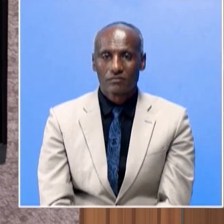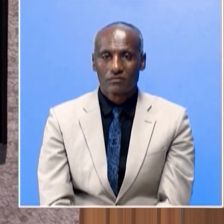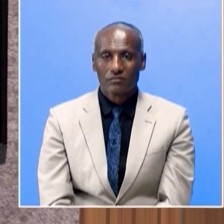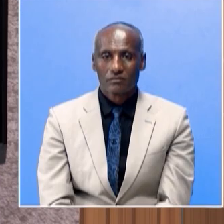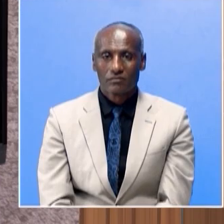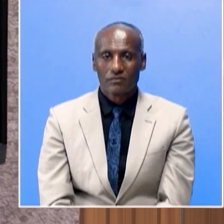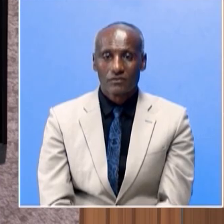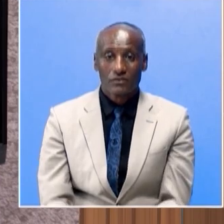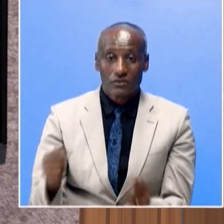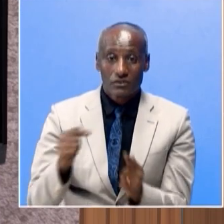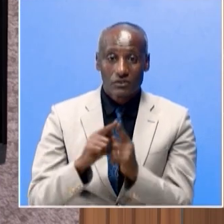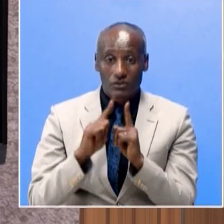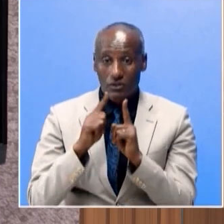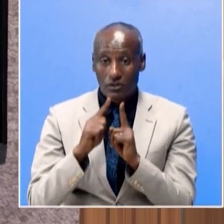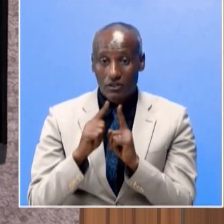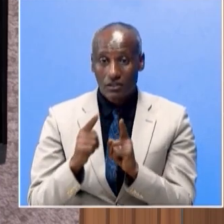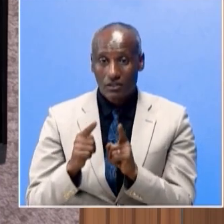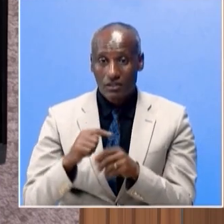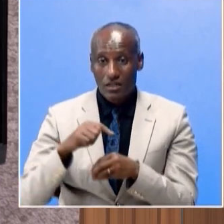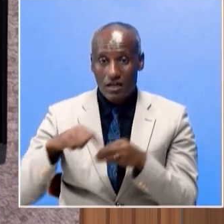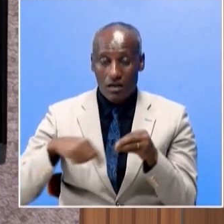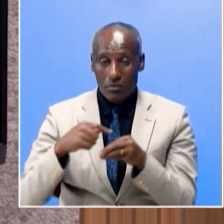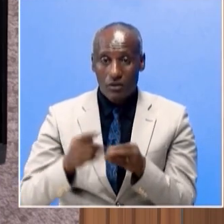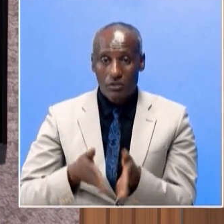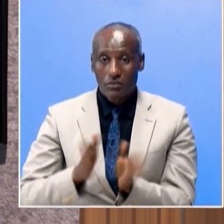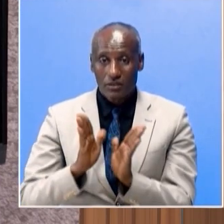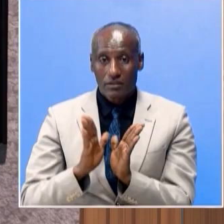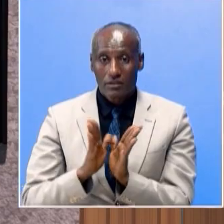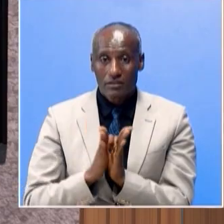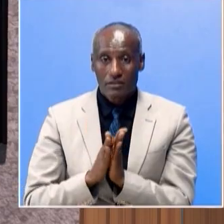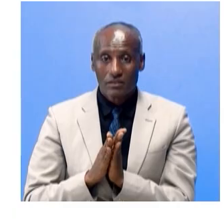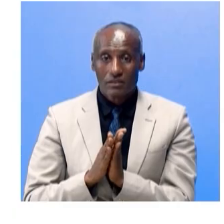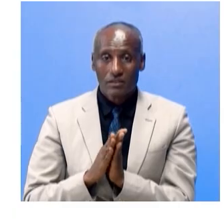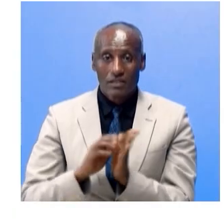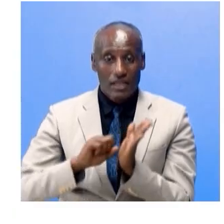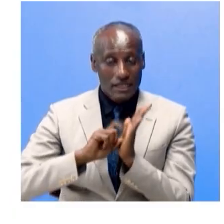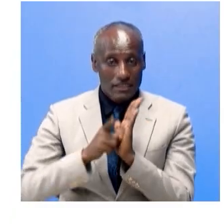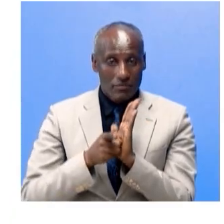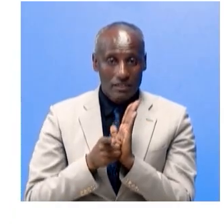To talk about permission. Example. Maybe you can ask your teacher,